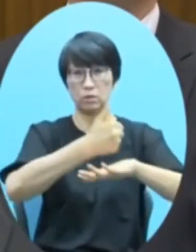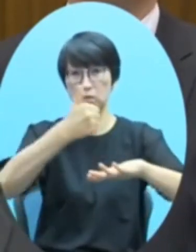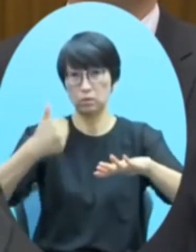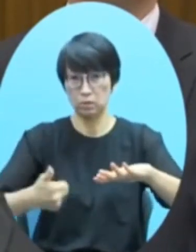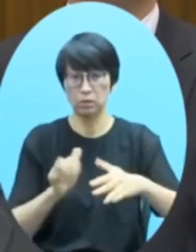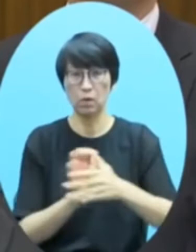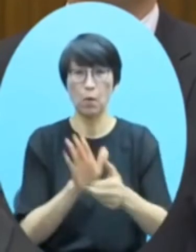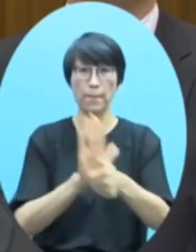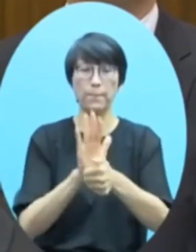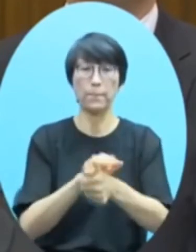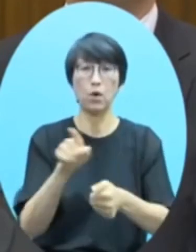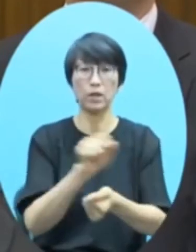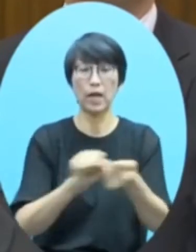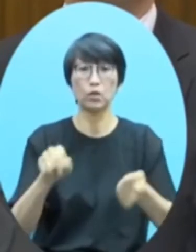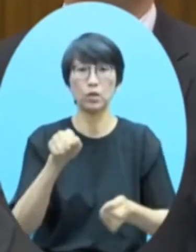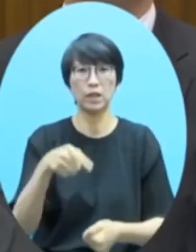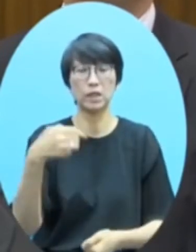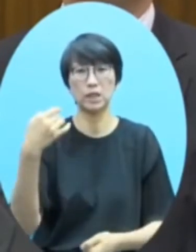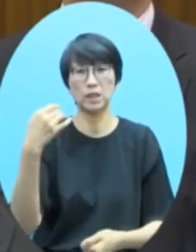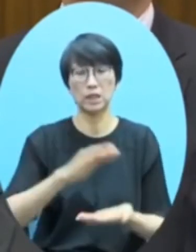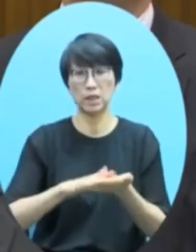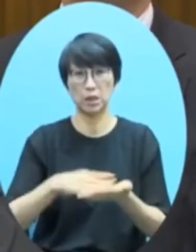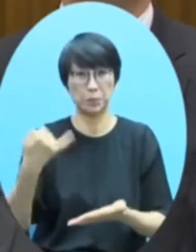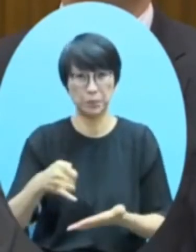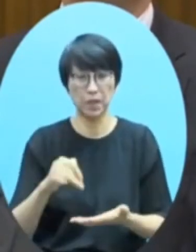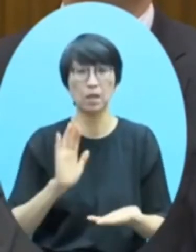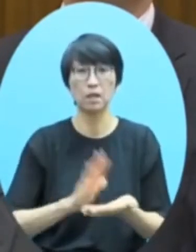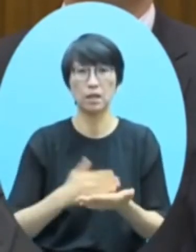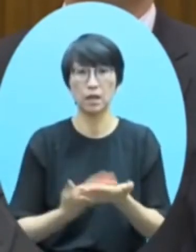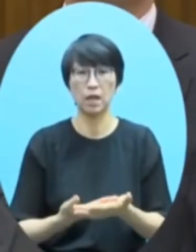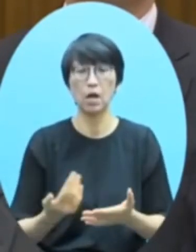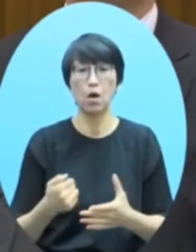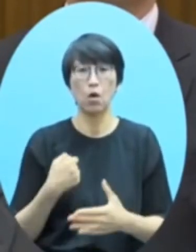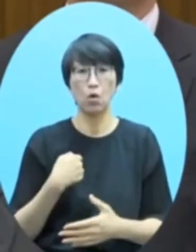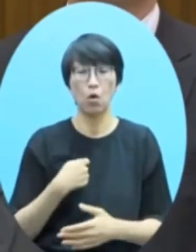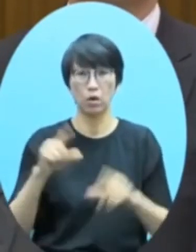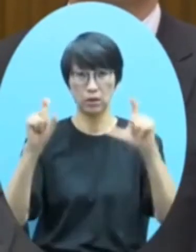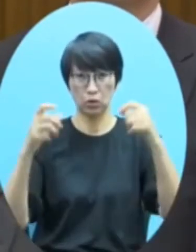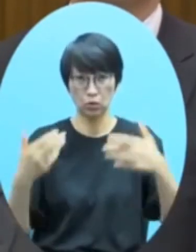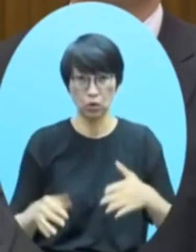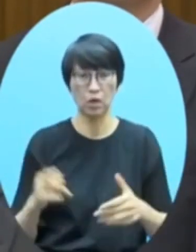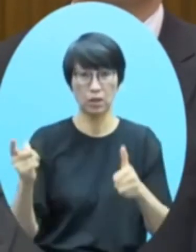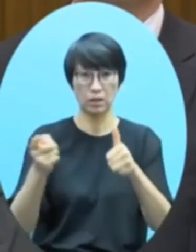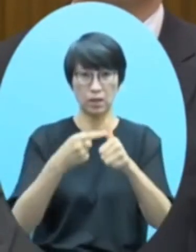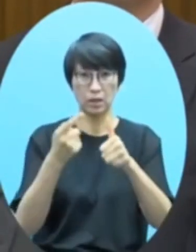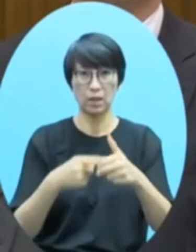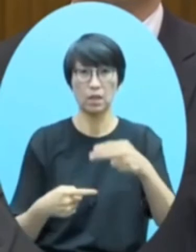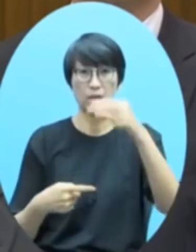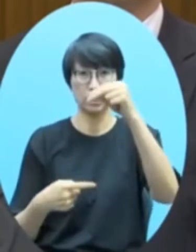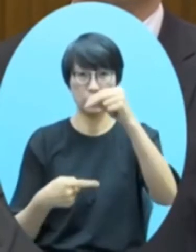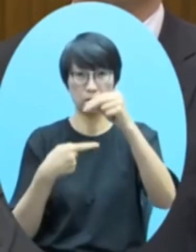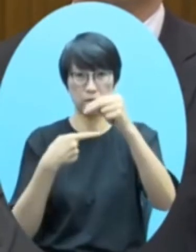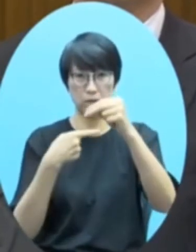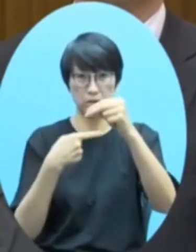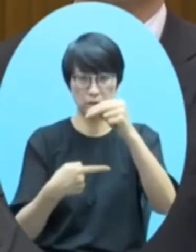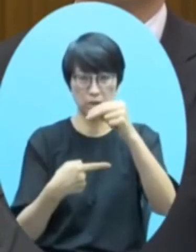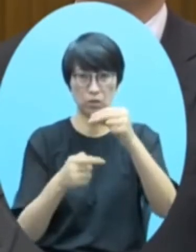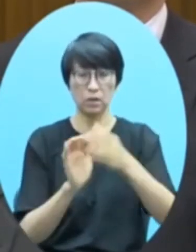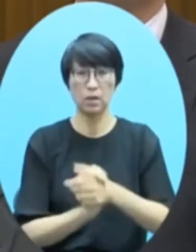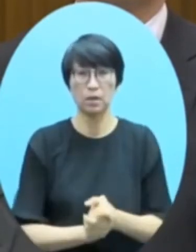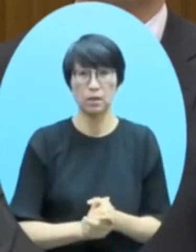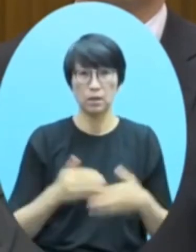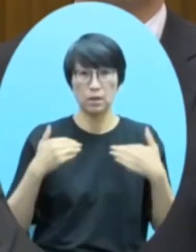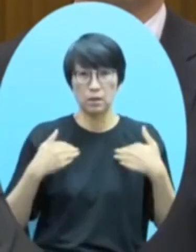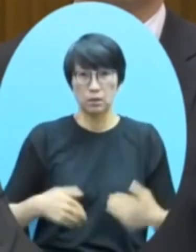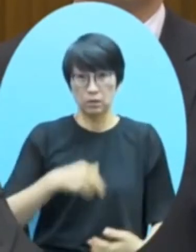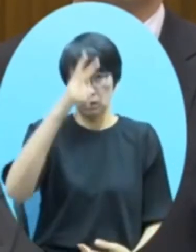a better solution. But we will continue to adopt what I have described on the 1st of July as a style of governance that